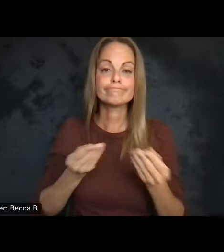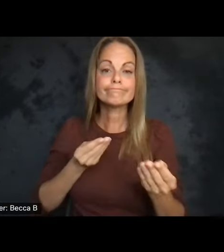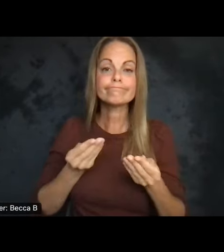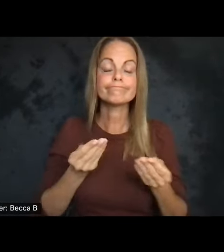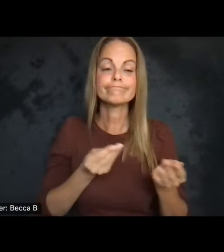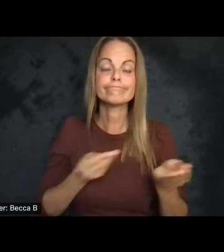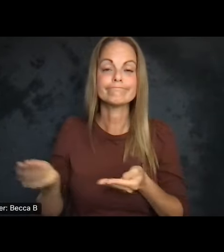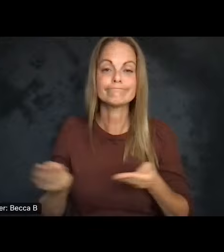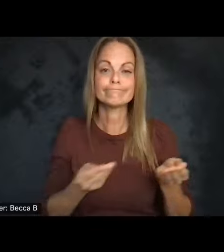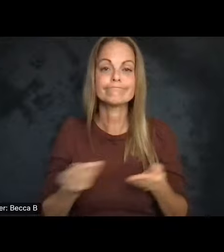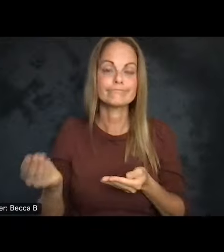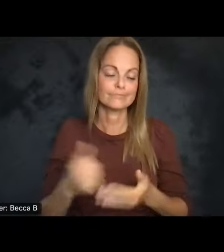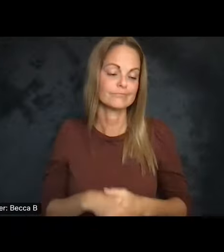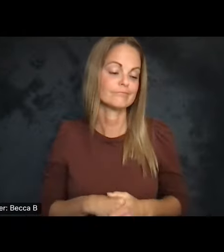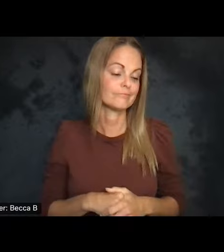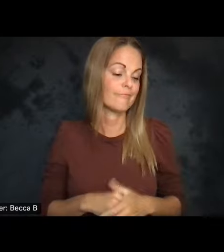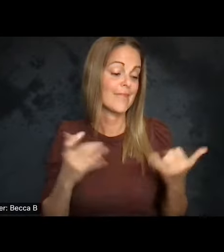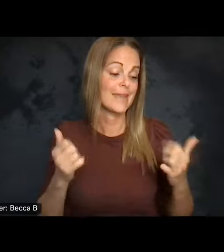along.